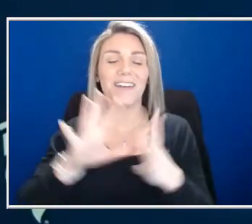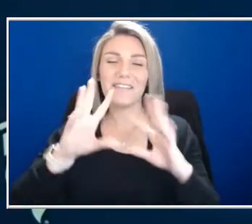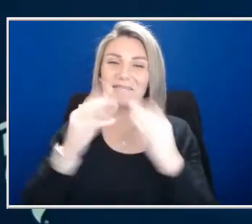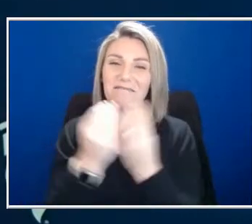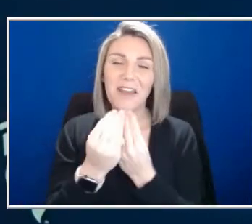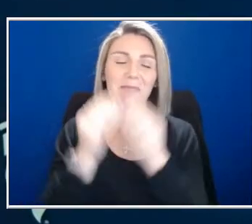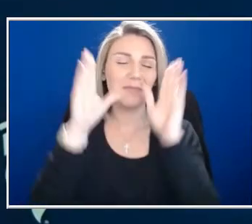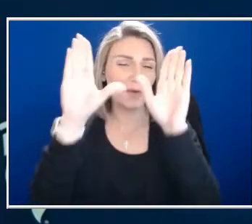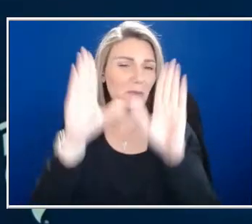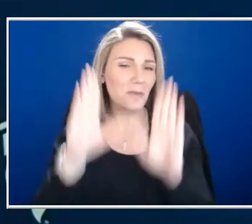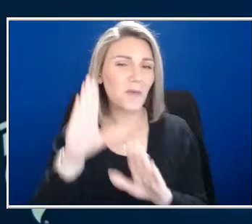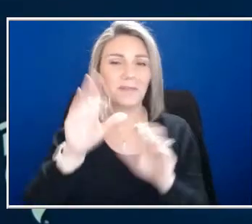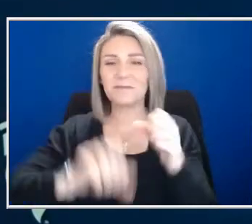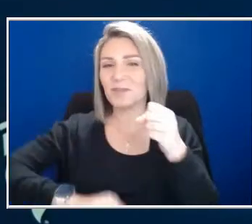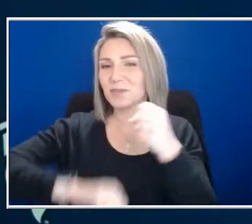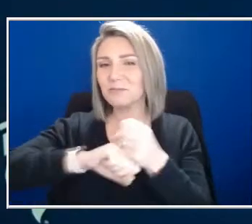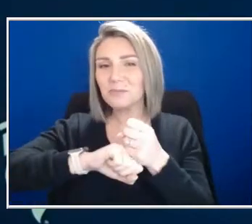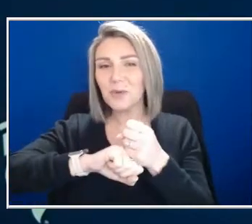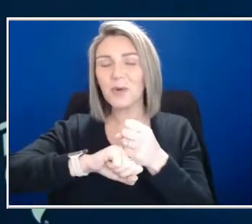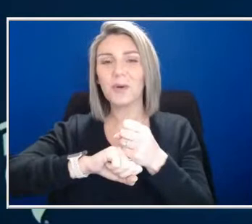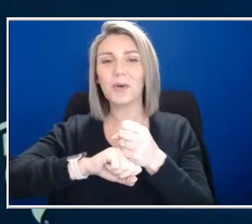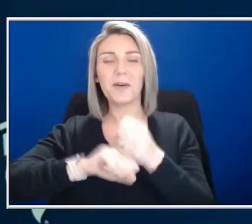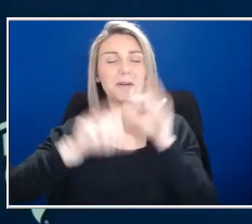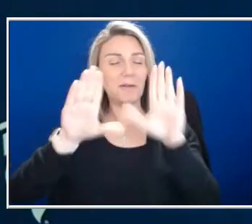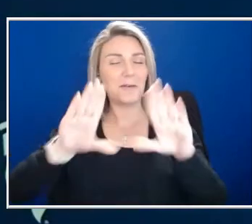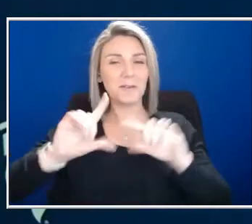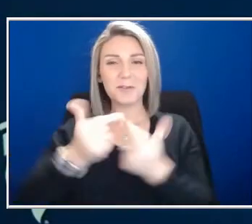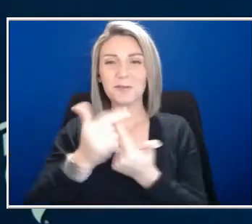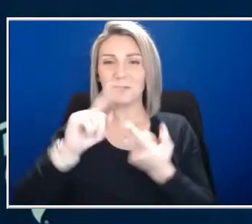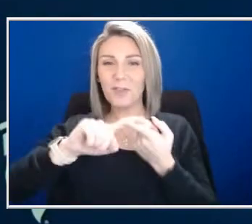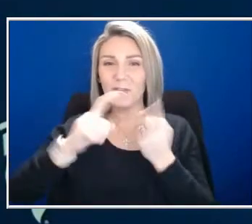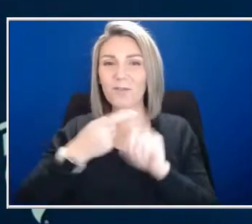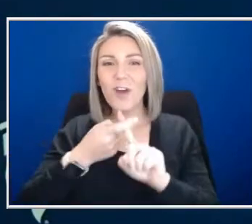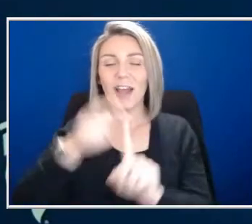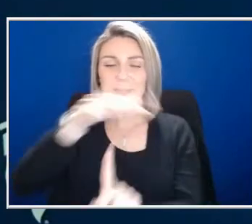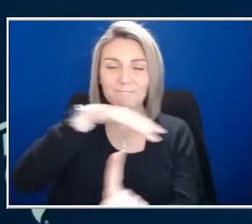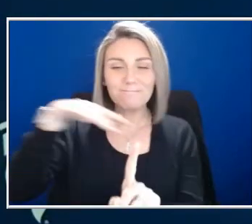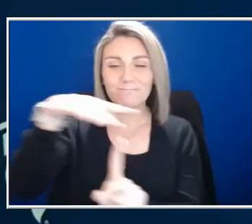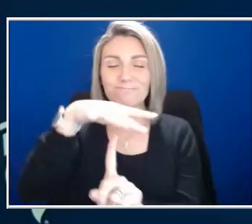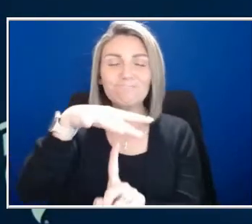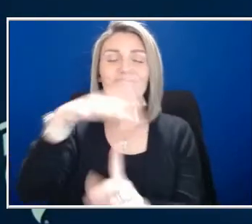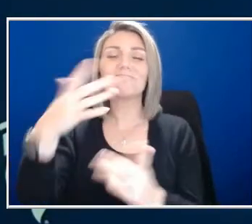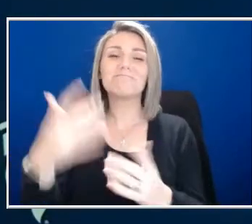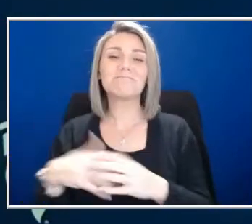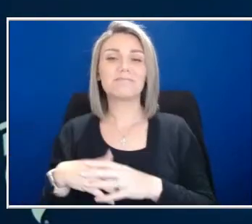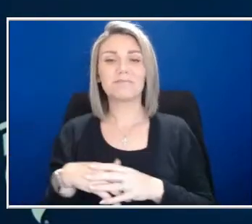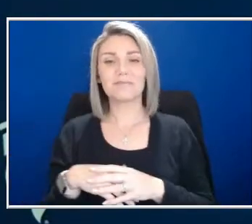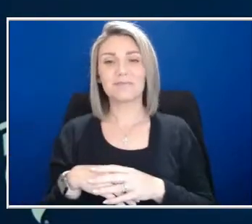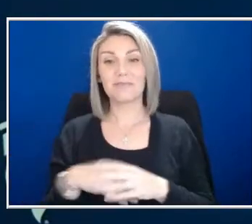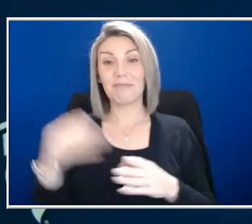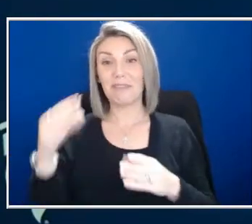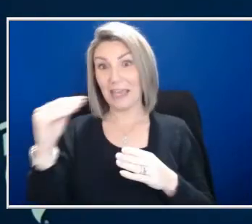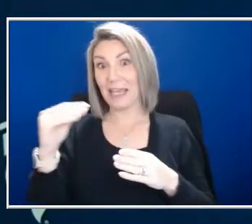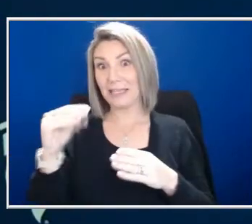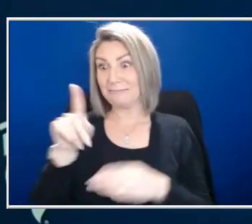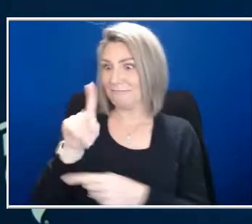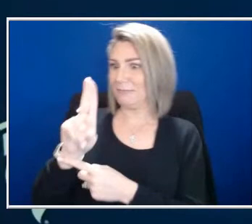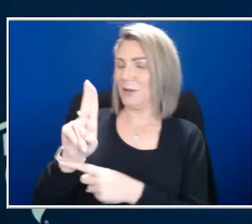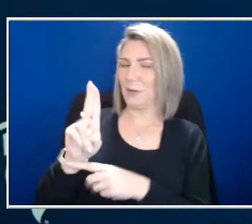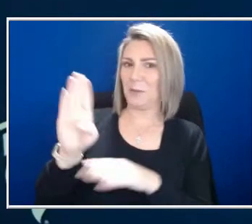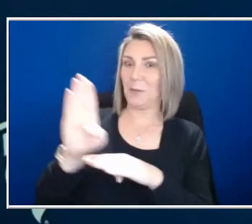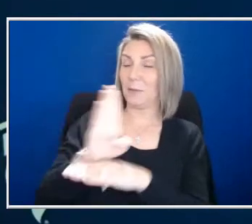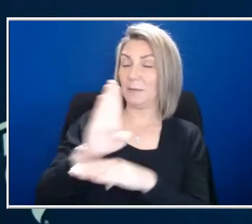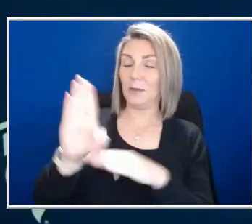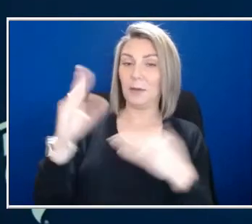supportive. Great group of friends around me, and an employer that has been